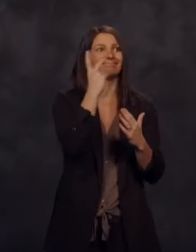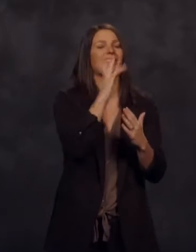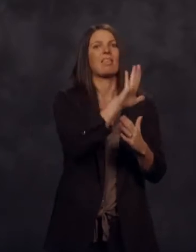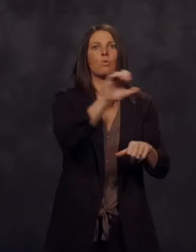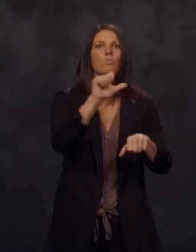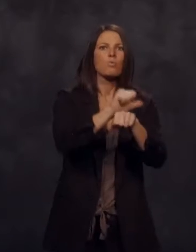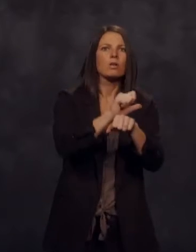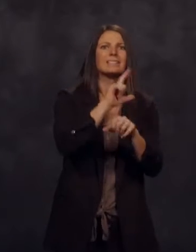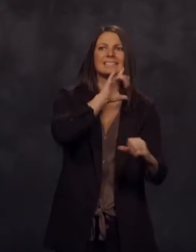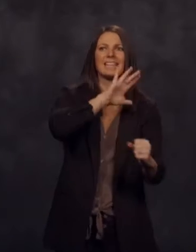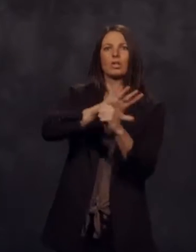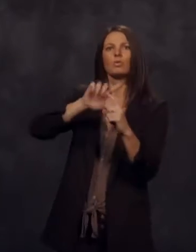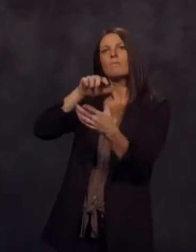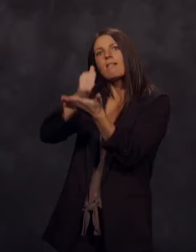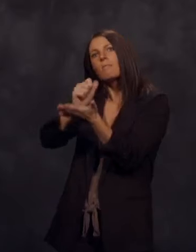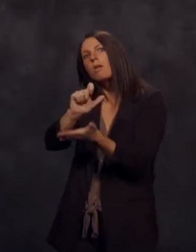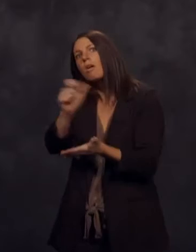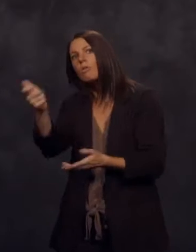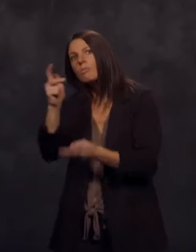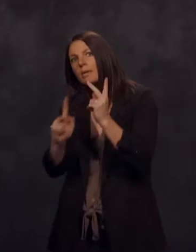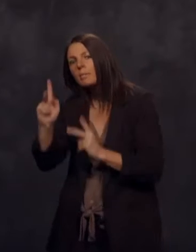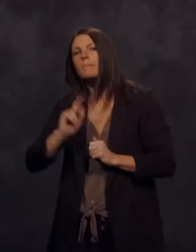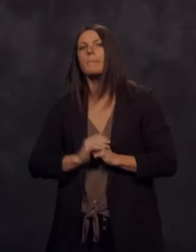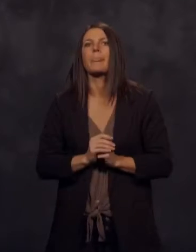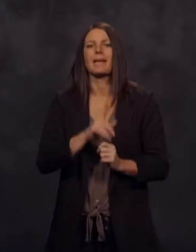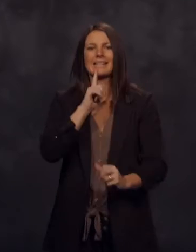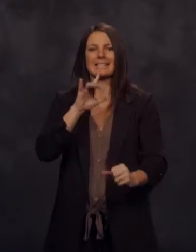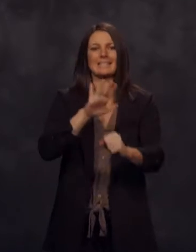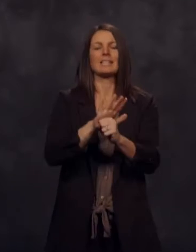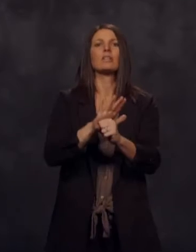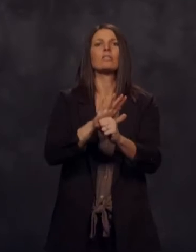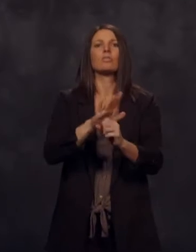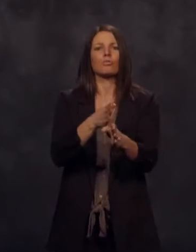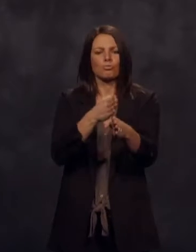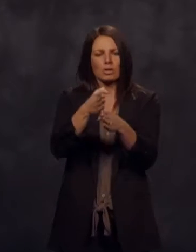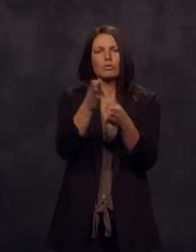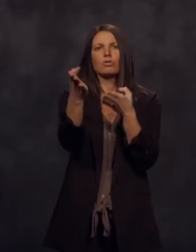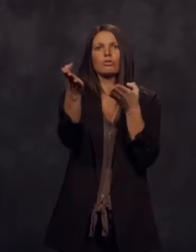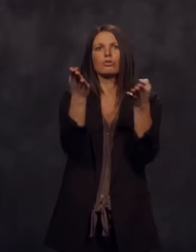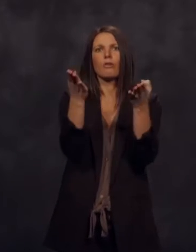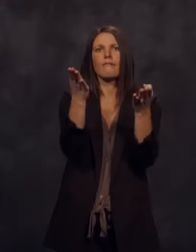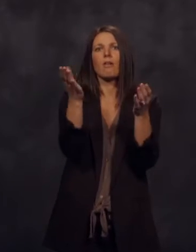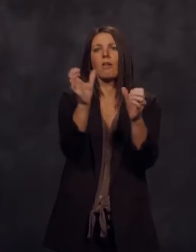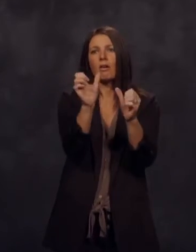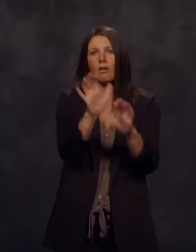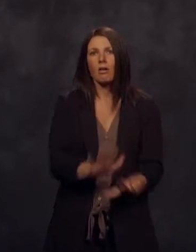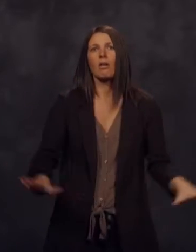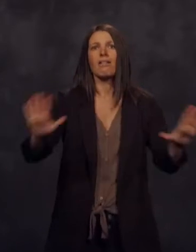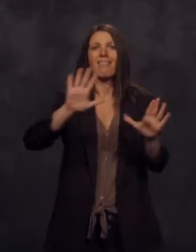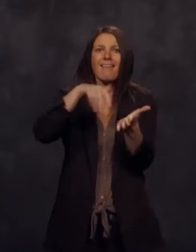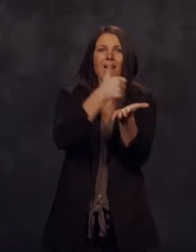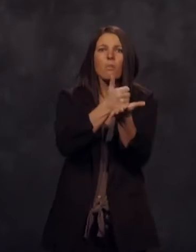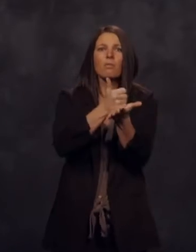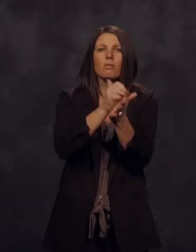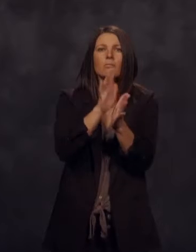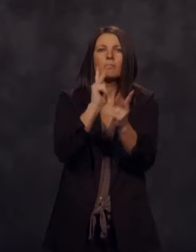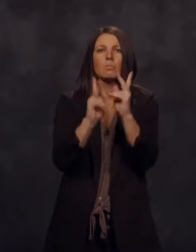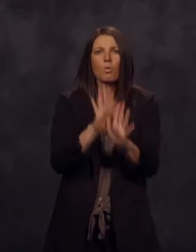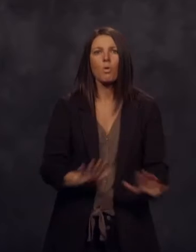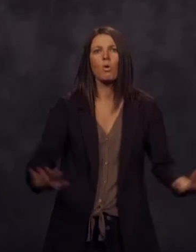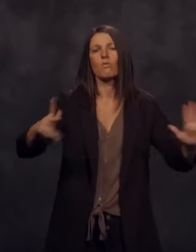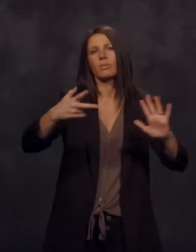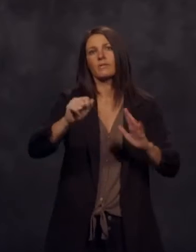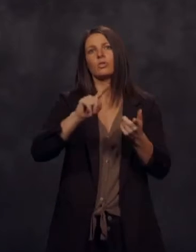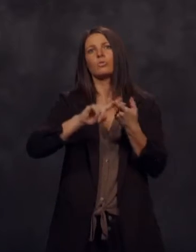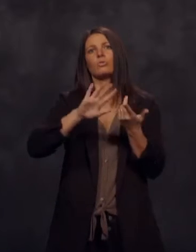others. They dedicate themselves to a career of service, and these Pennsylvanians are helping all of us by doing that to build a brighter